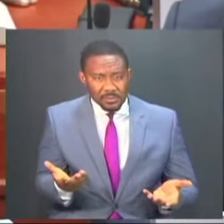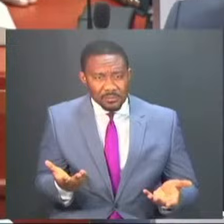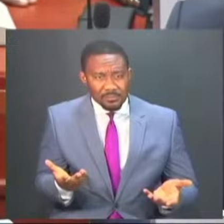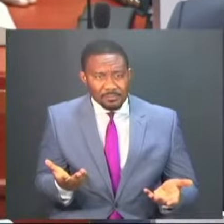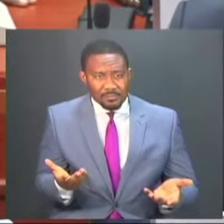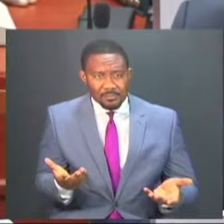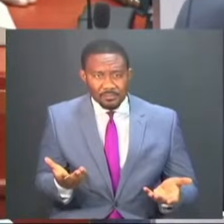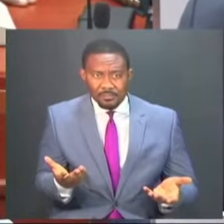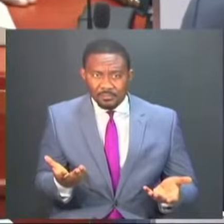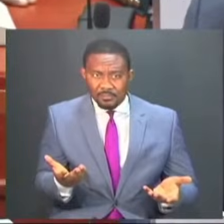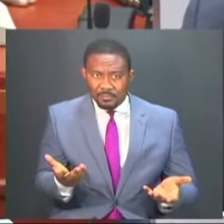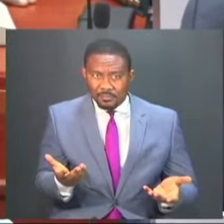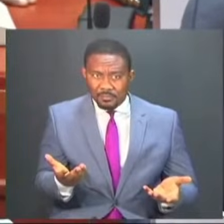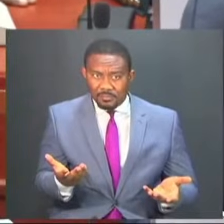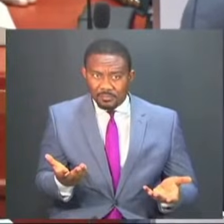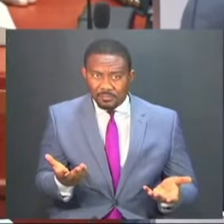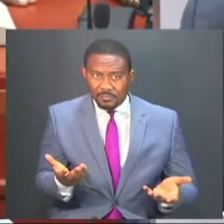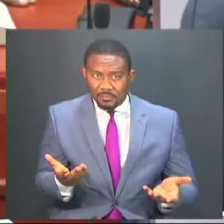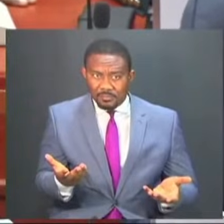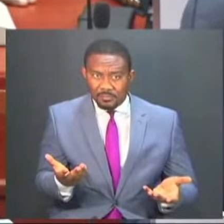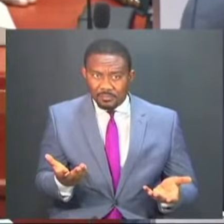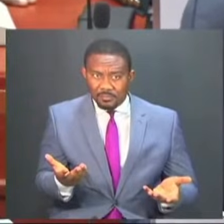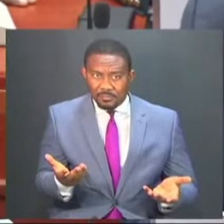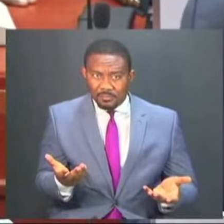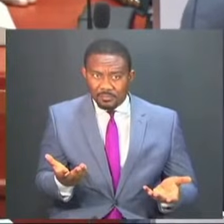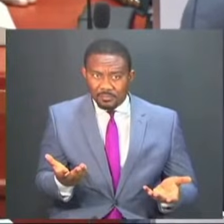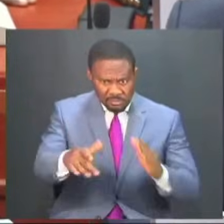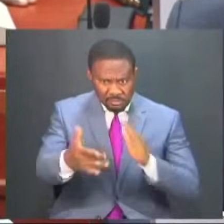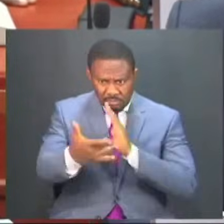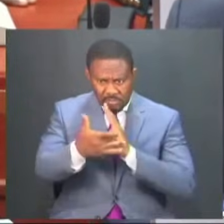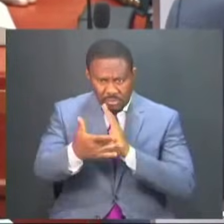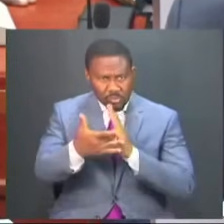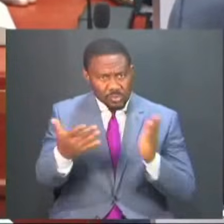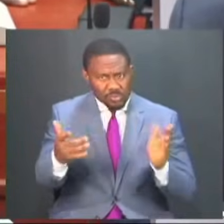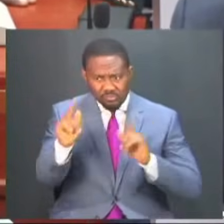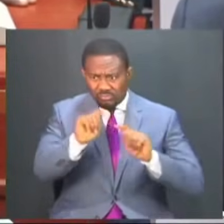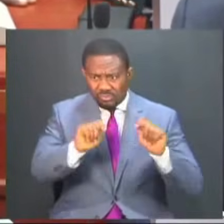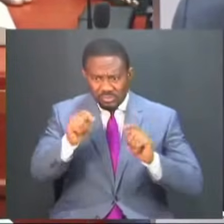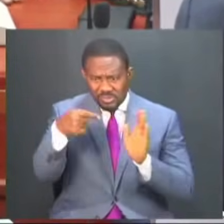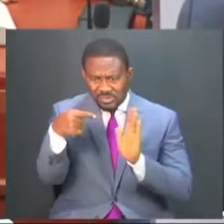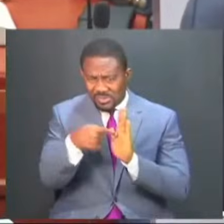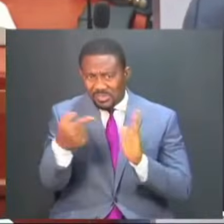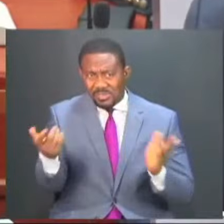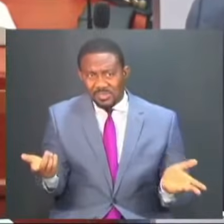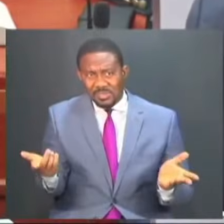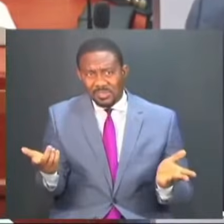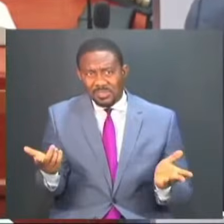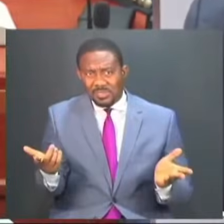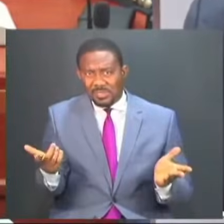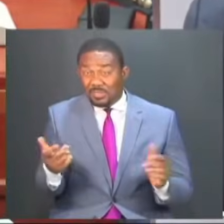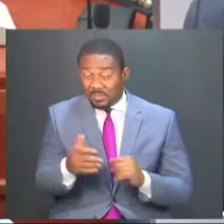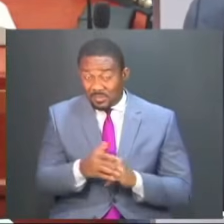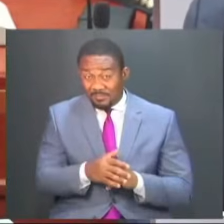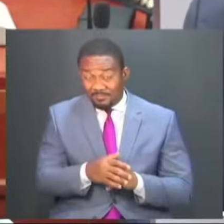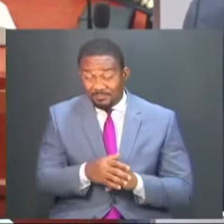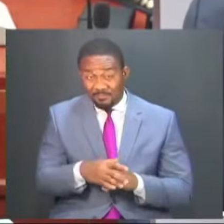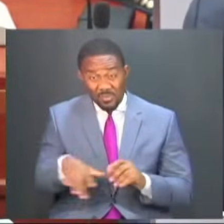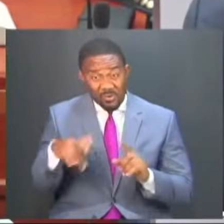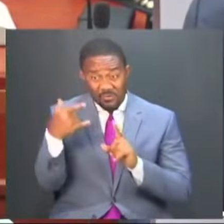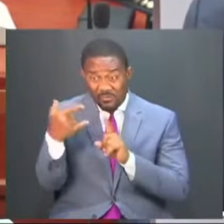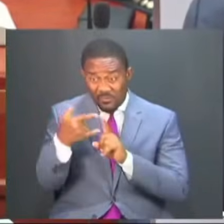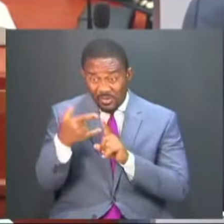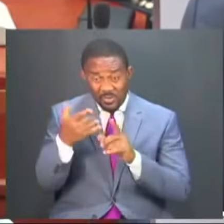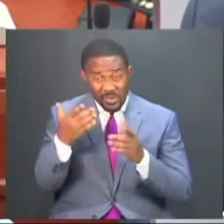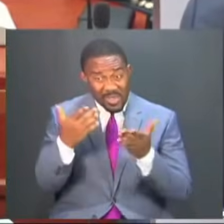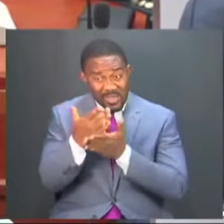And it has been loaded on the console. Technology, this virtual assets. We are talking about virtual assets.